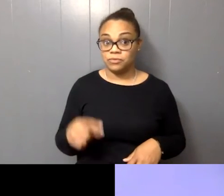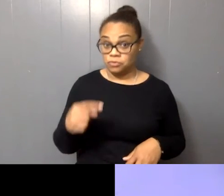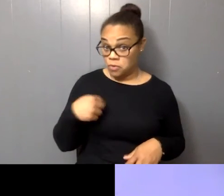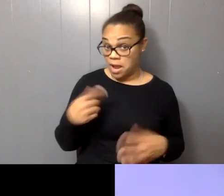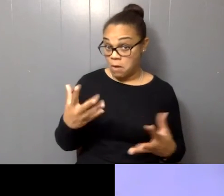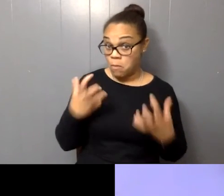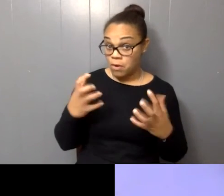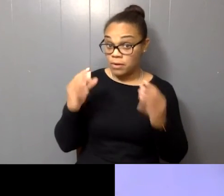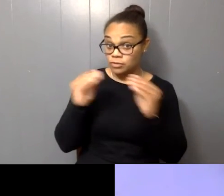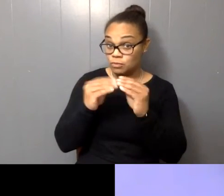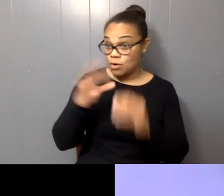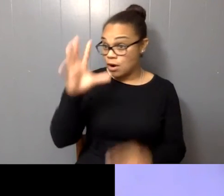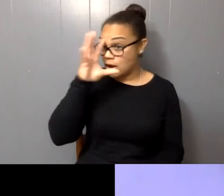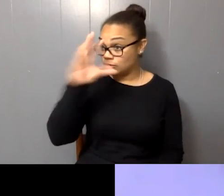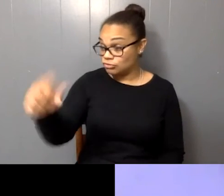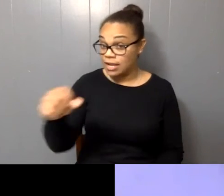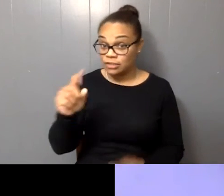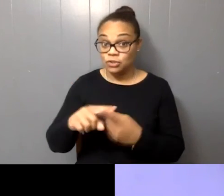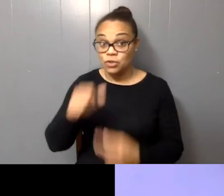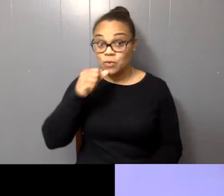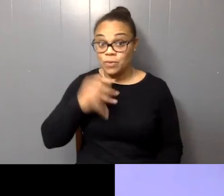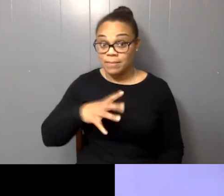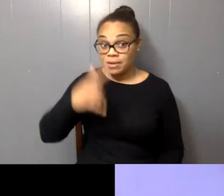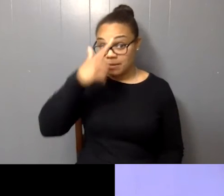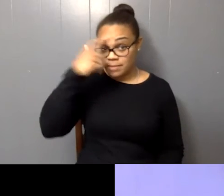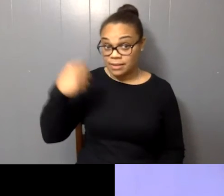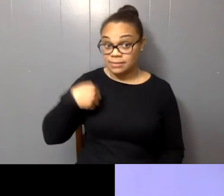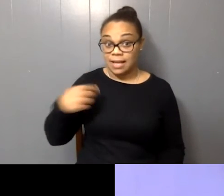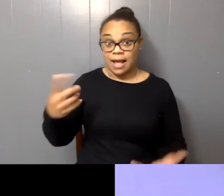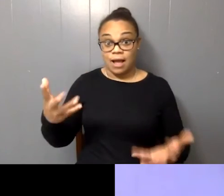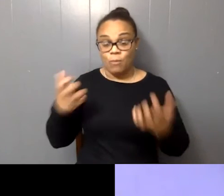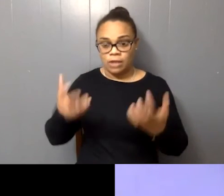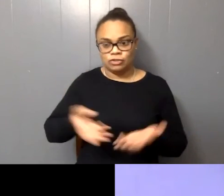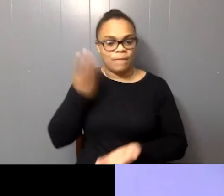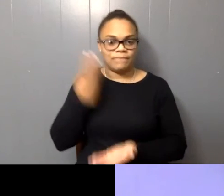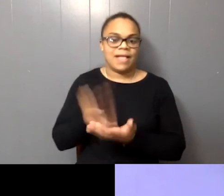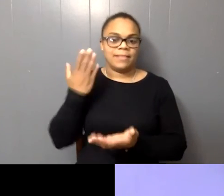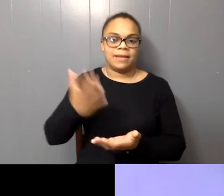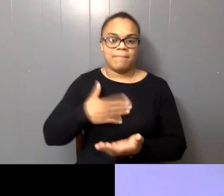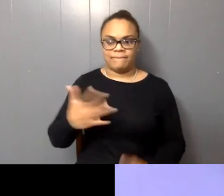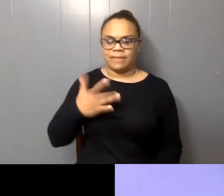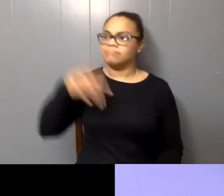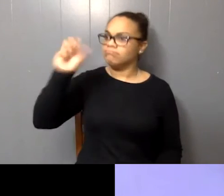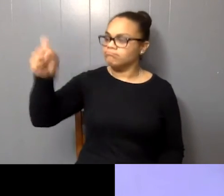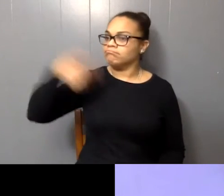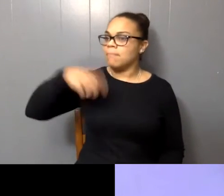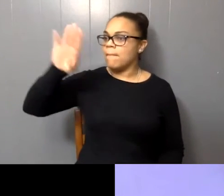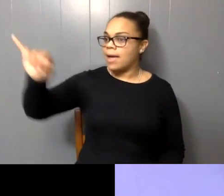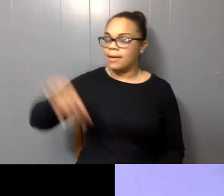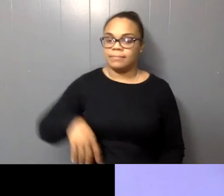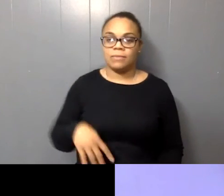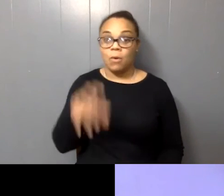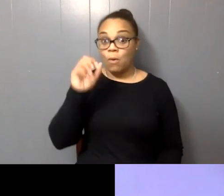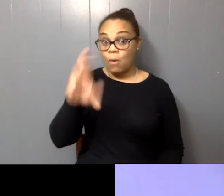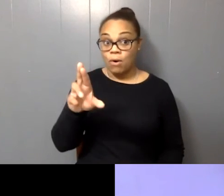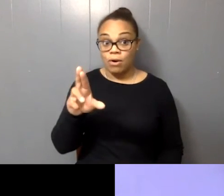because I want to validate my own feelings that like, yes, I am bisexual? Or do I want to date more men because